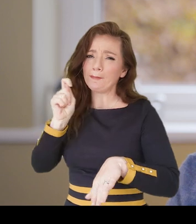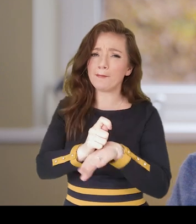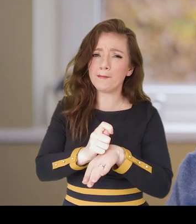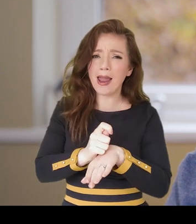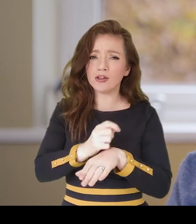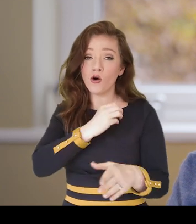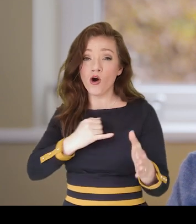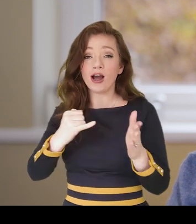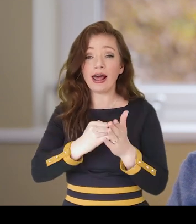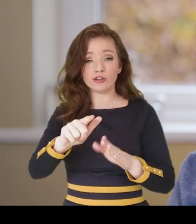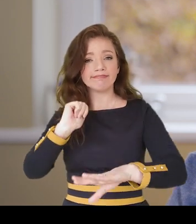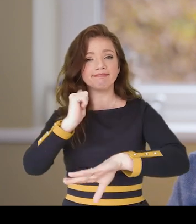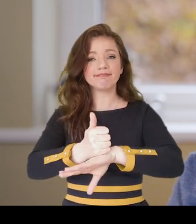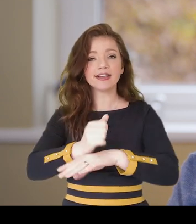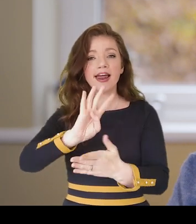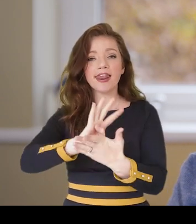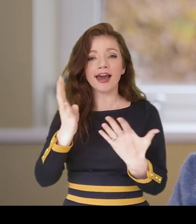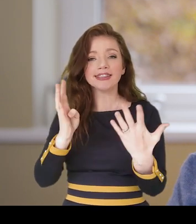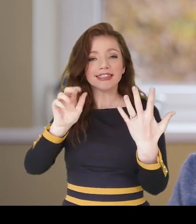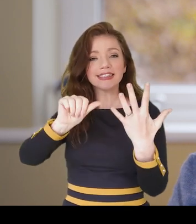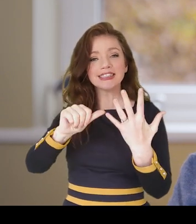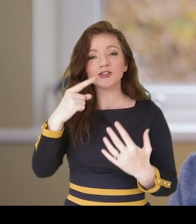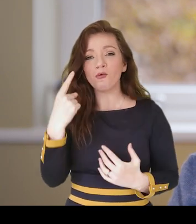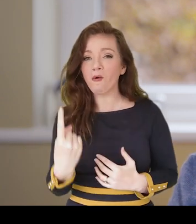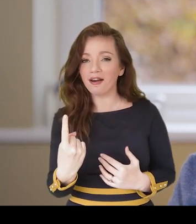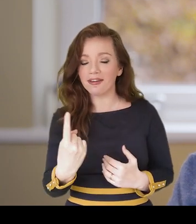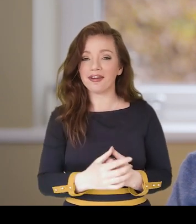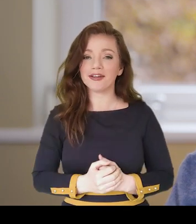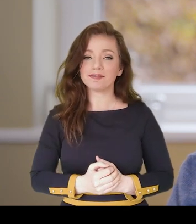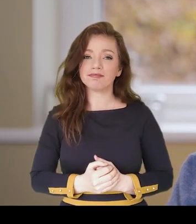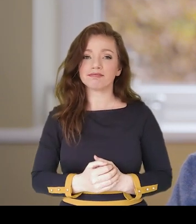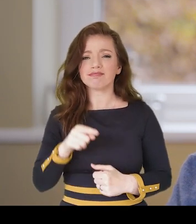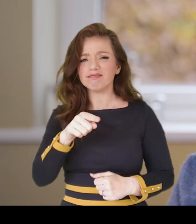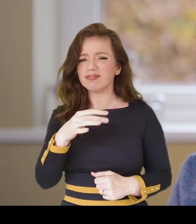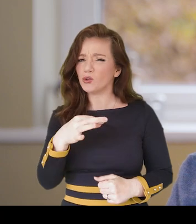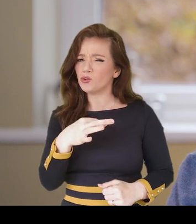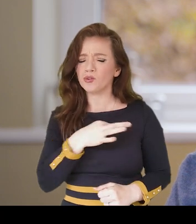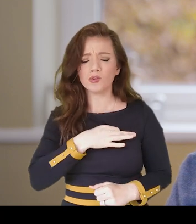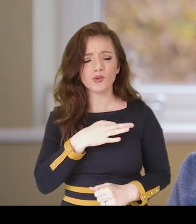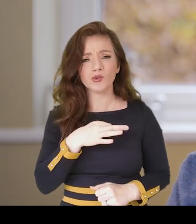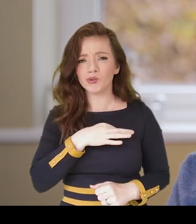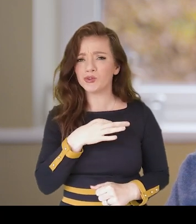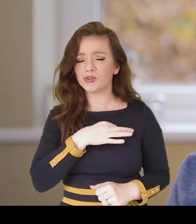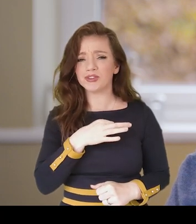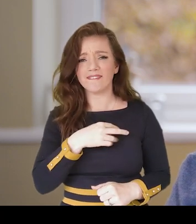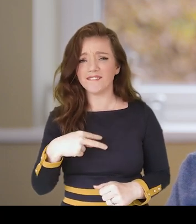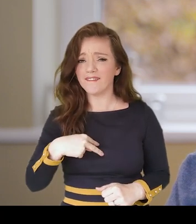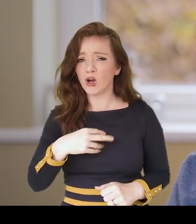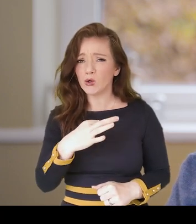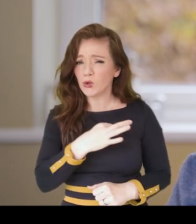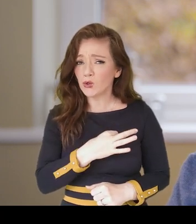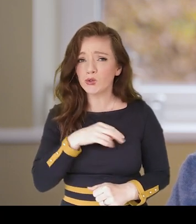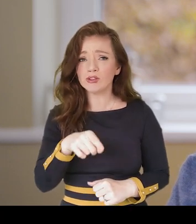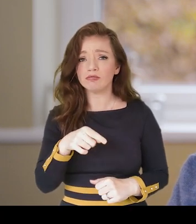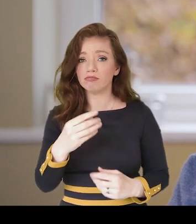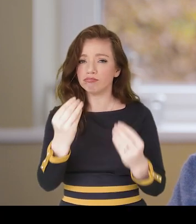organisations since 1961. And then that they're very good and